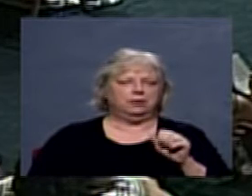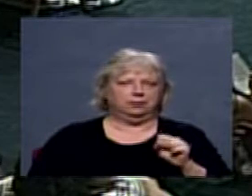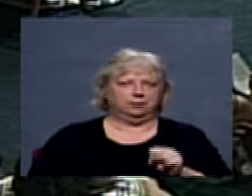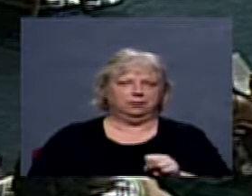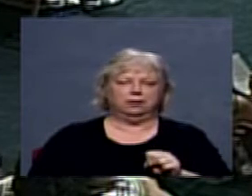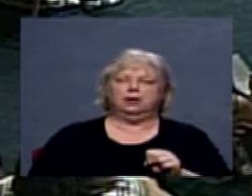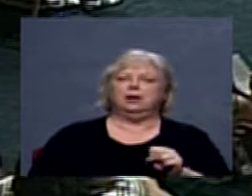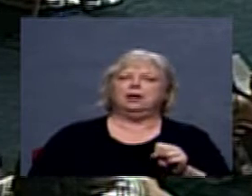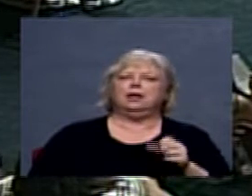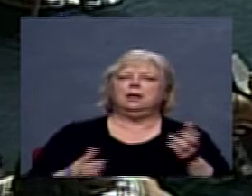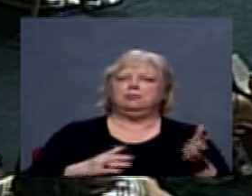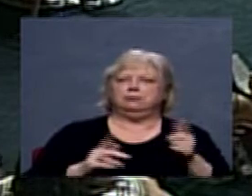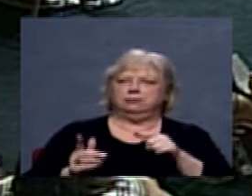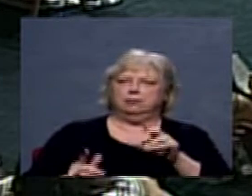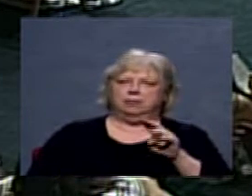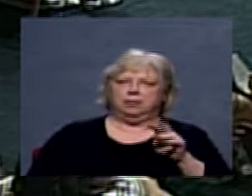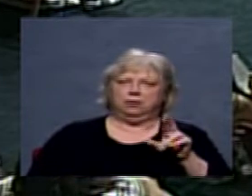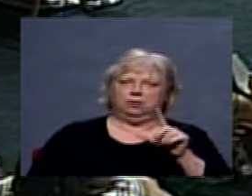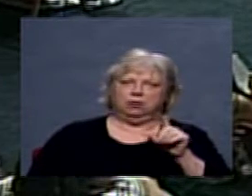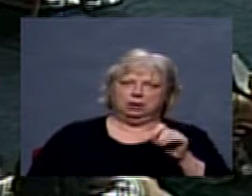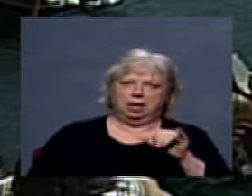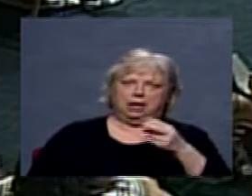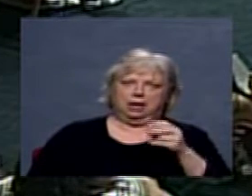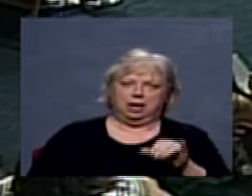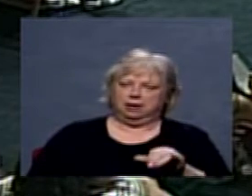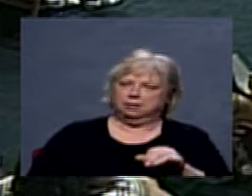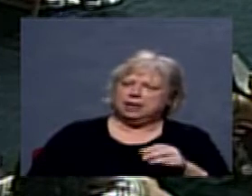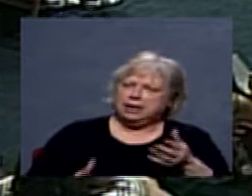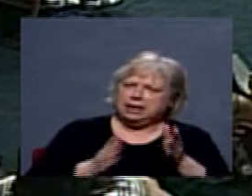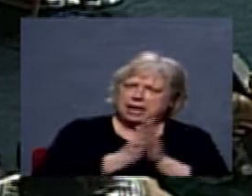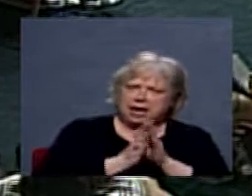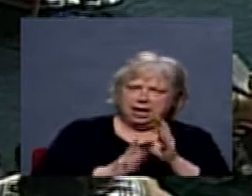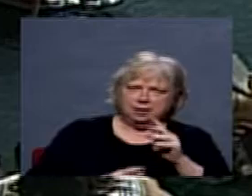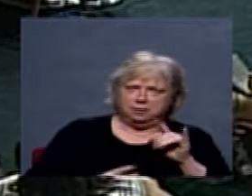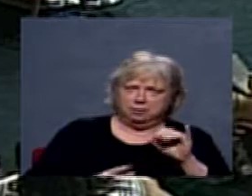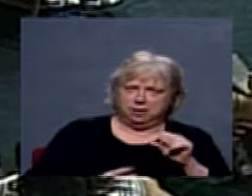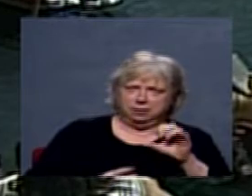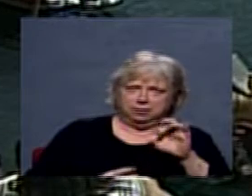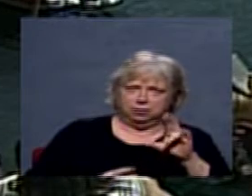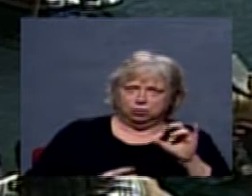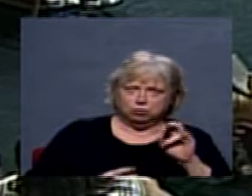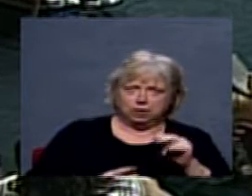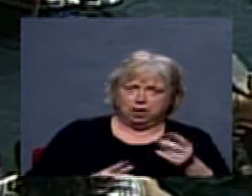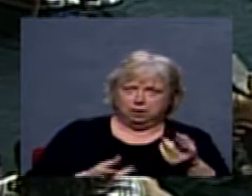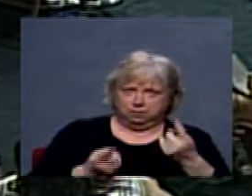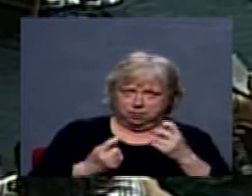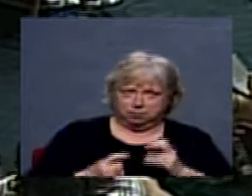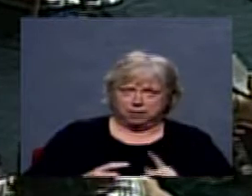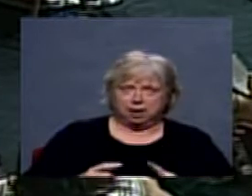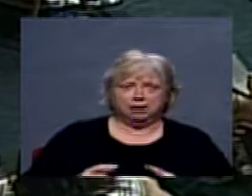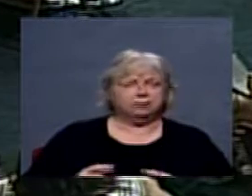Mr. Leahy. Could I ask Ms. Crane to come back up, please?